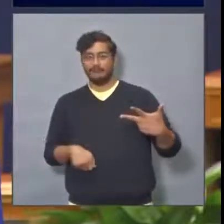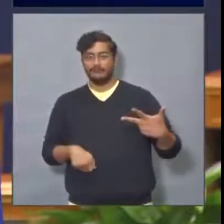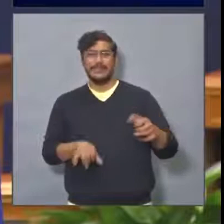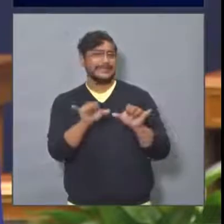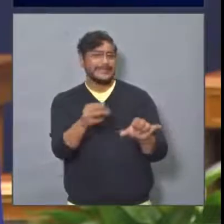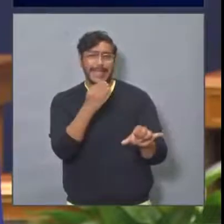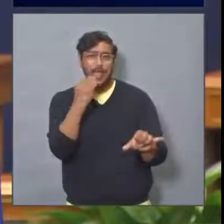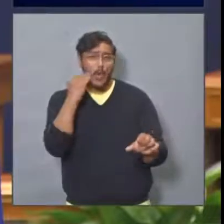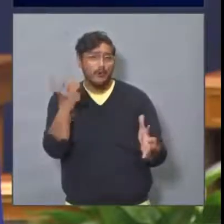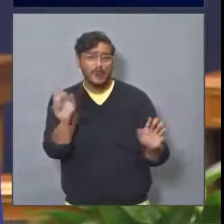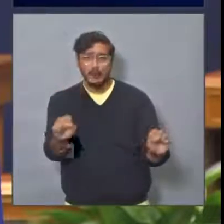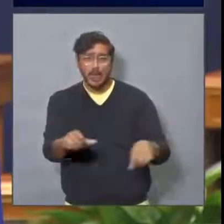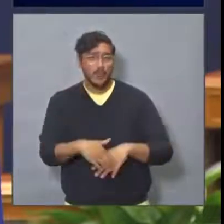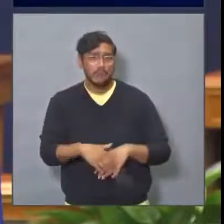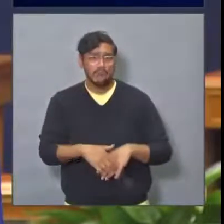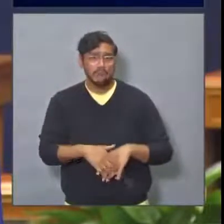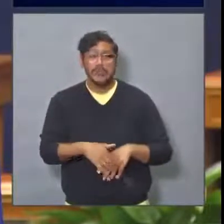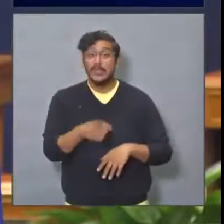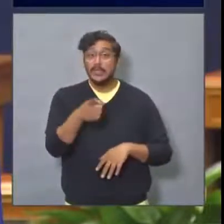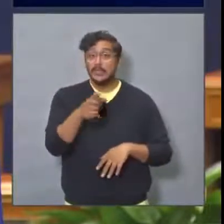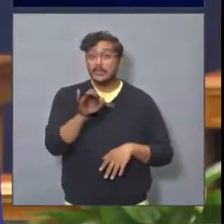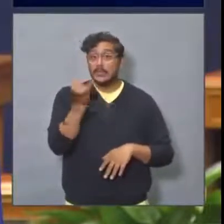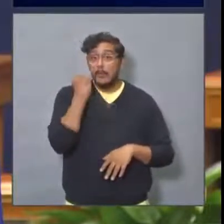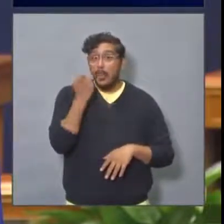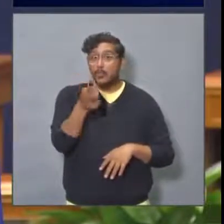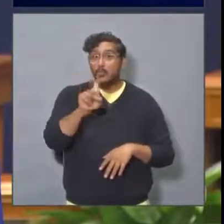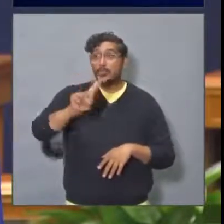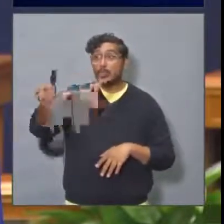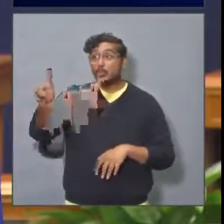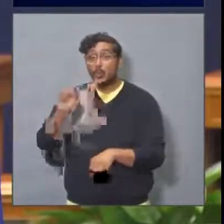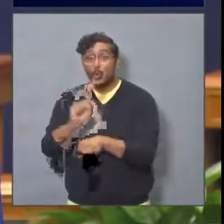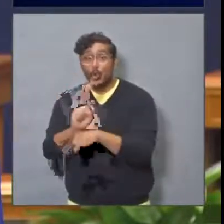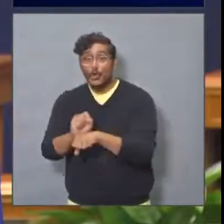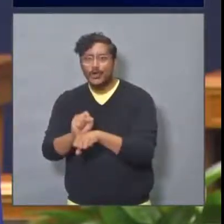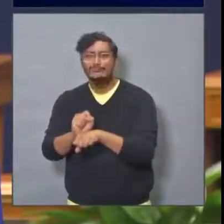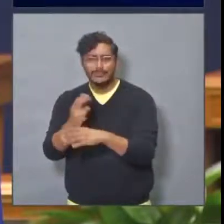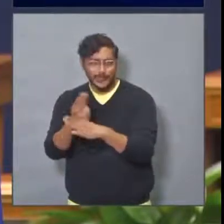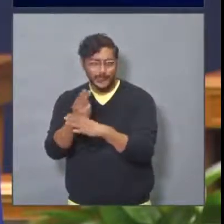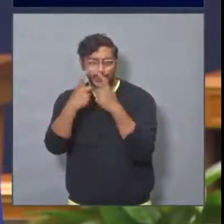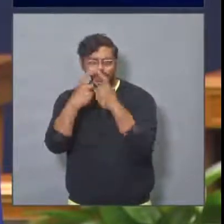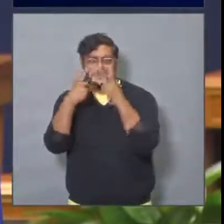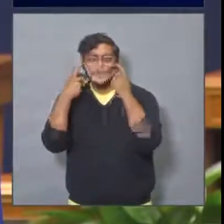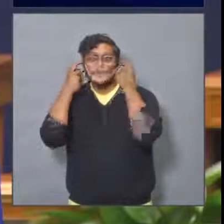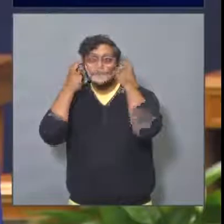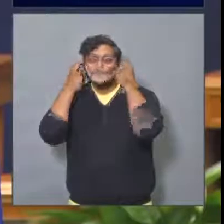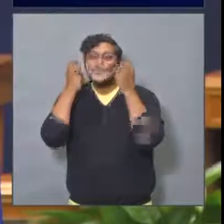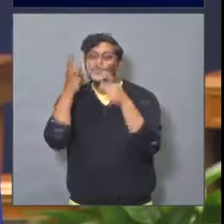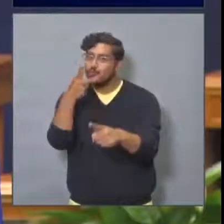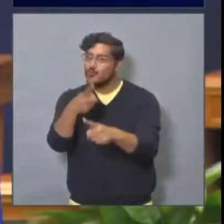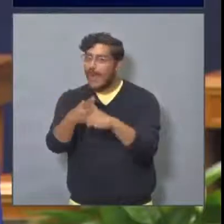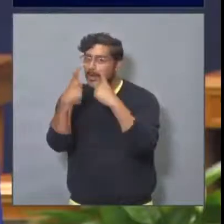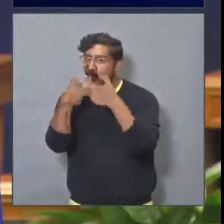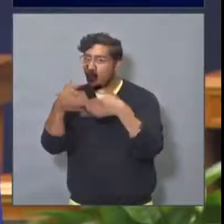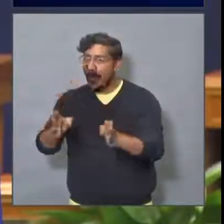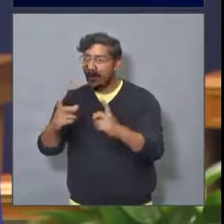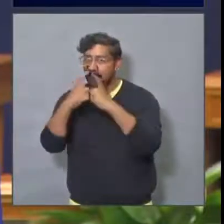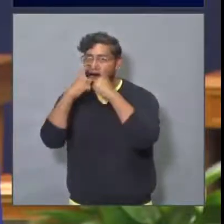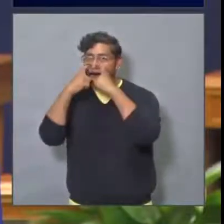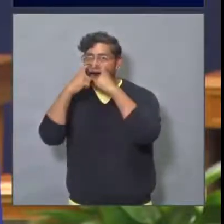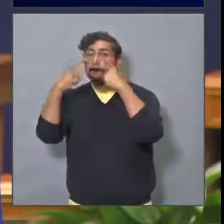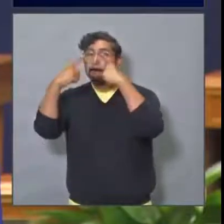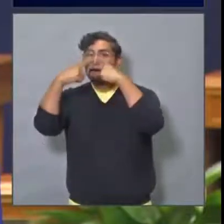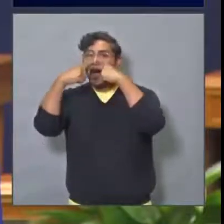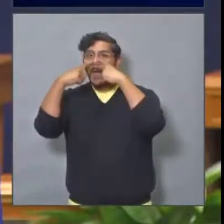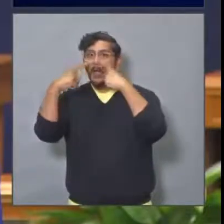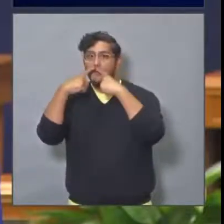go out for work or important errands, please wear your face covering and wear it correctly. It should cover both your mouth and